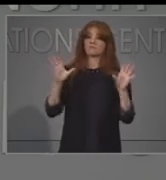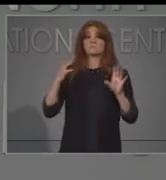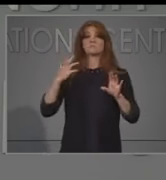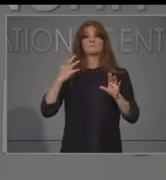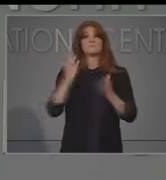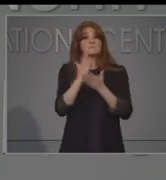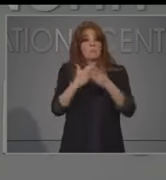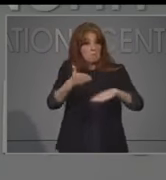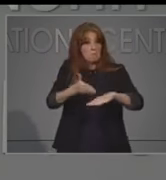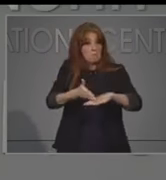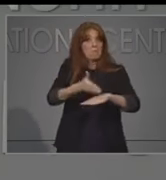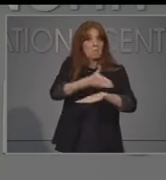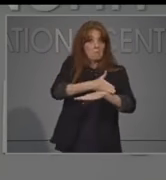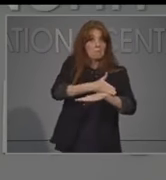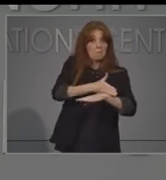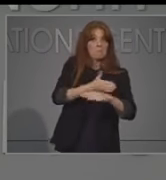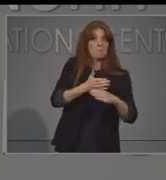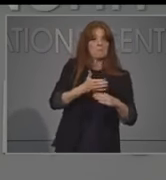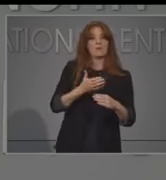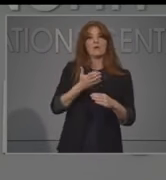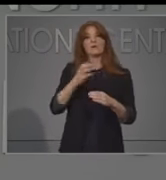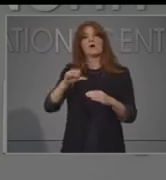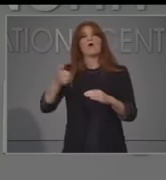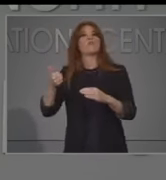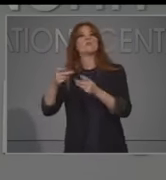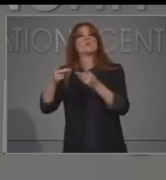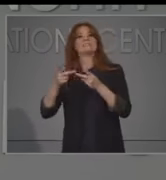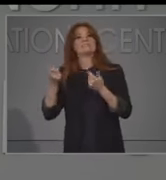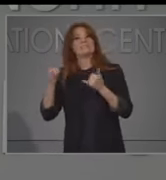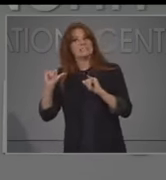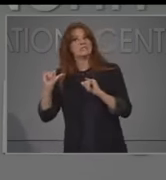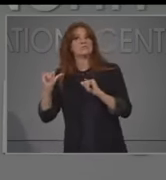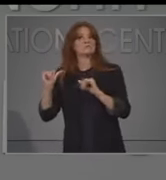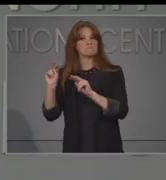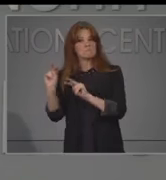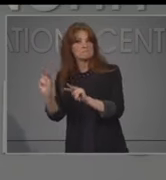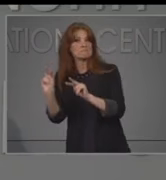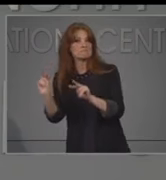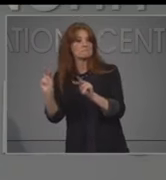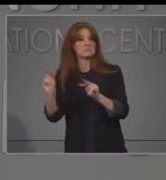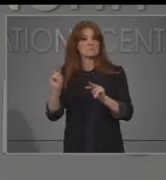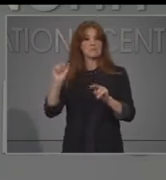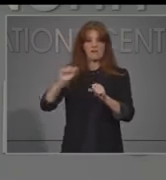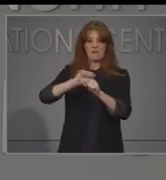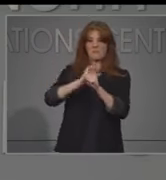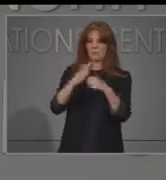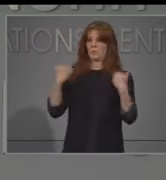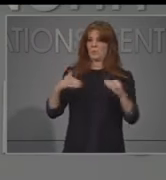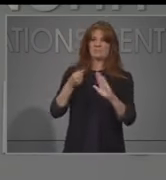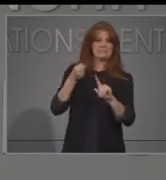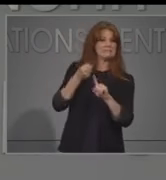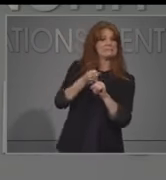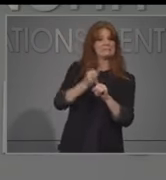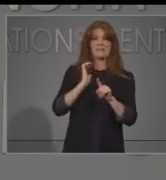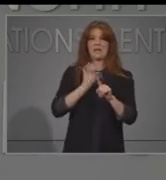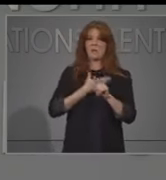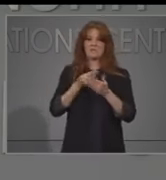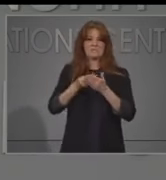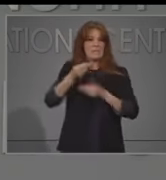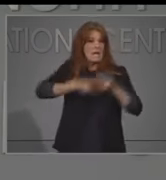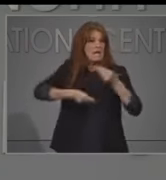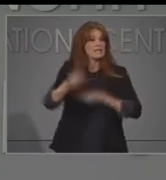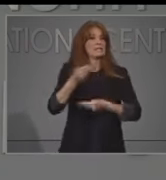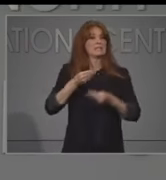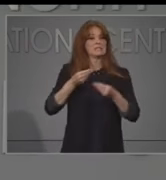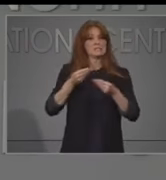some areas while there is work to do in others. We know this virus has been a blow to our economy, too. And as